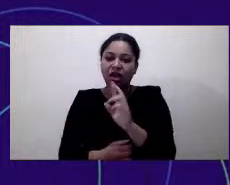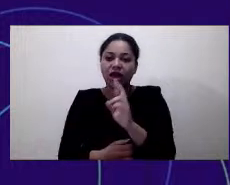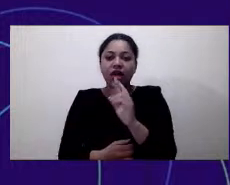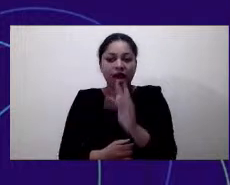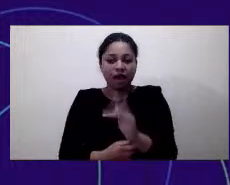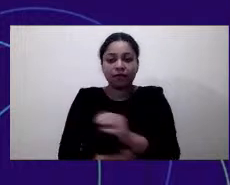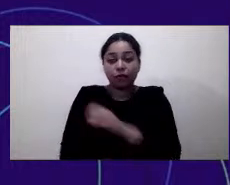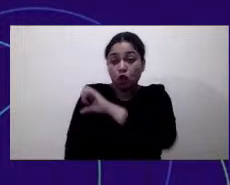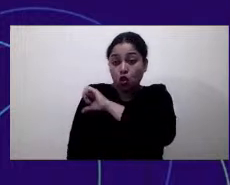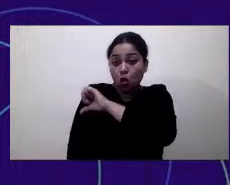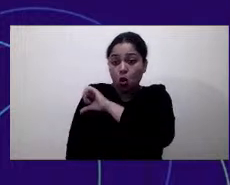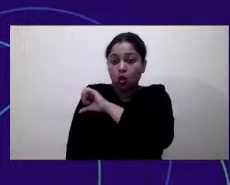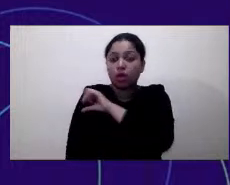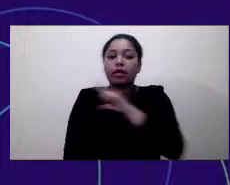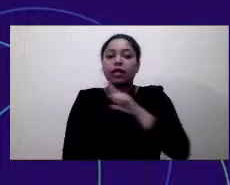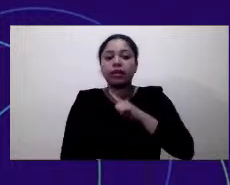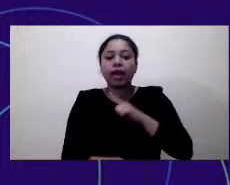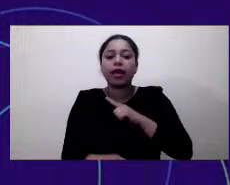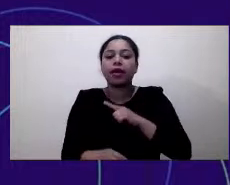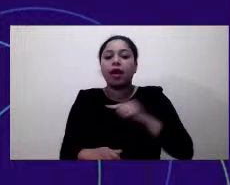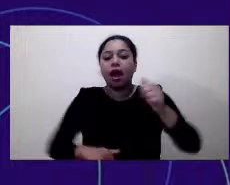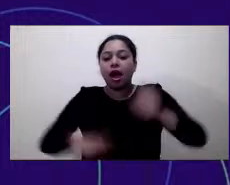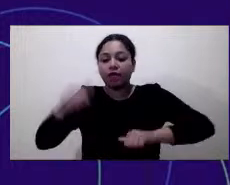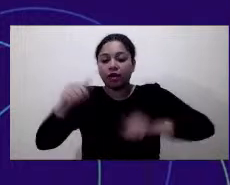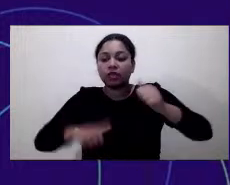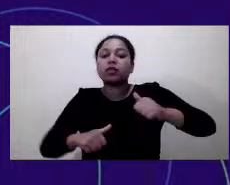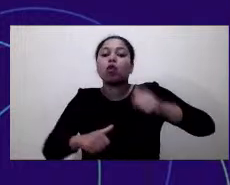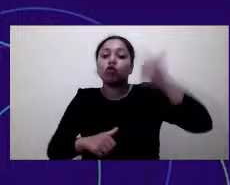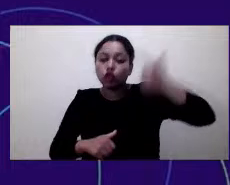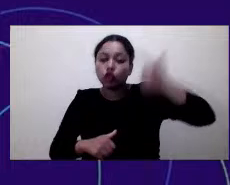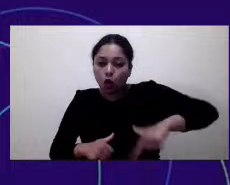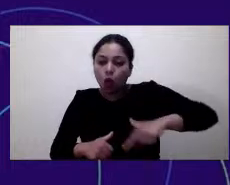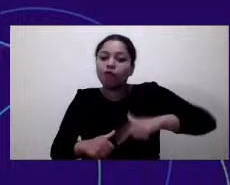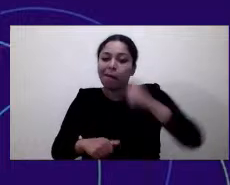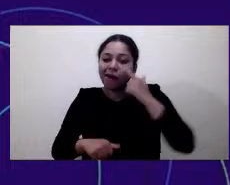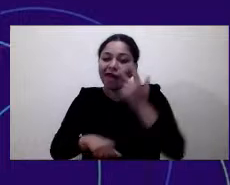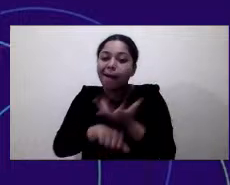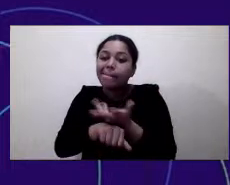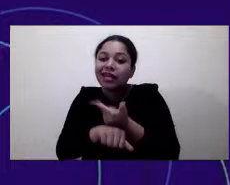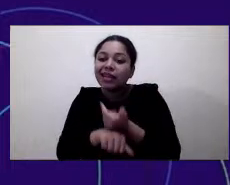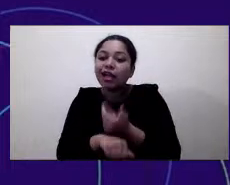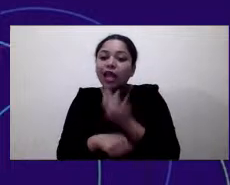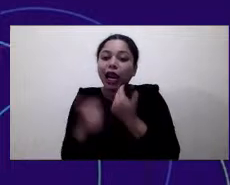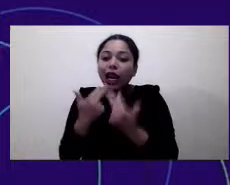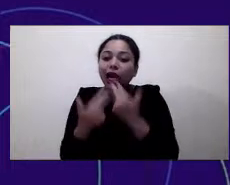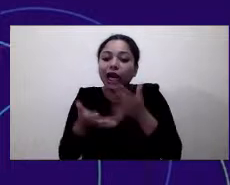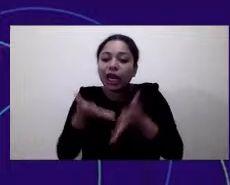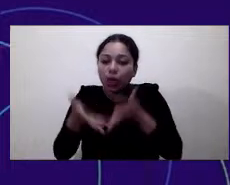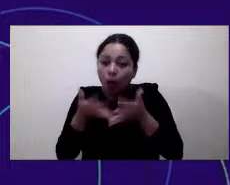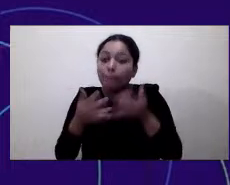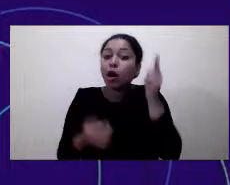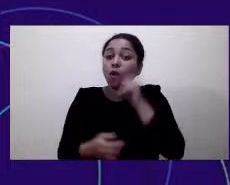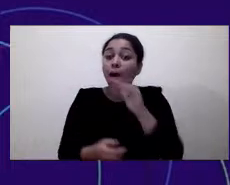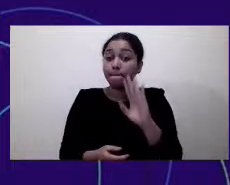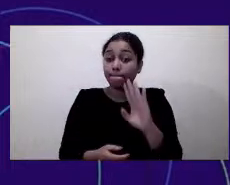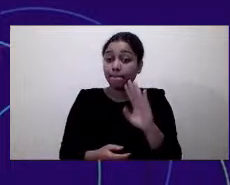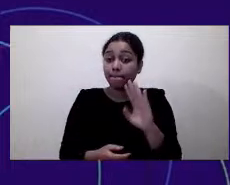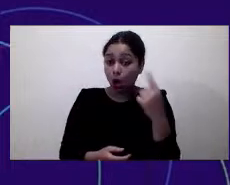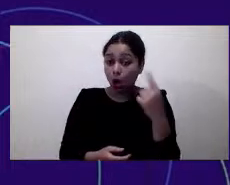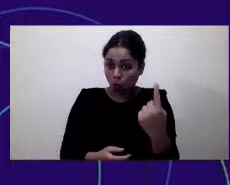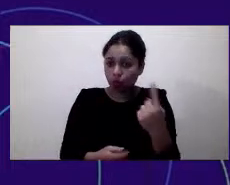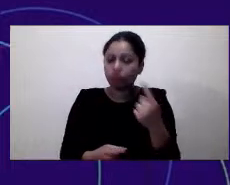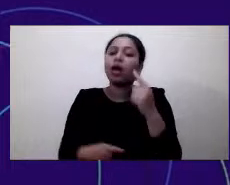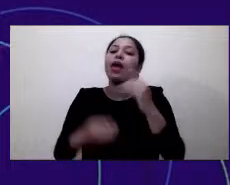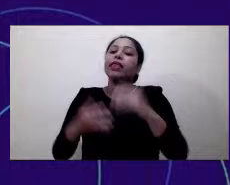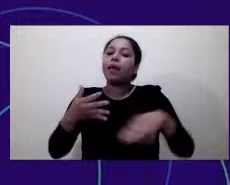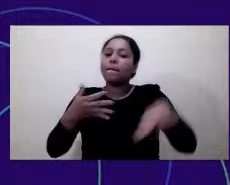must take proficiency exam again and get a B1, and by the end of high school, a B2.